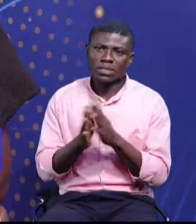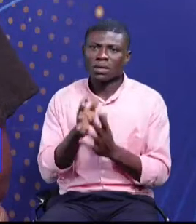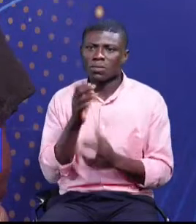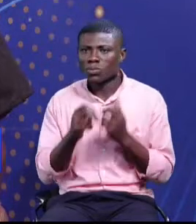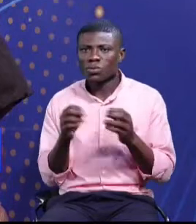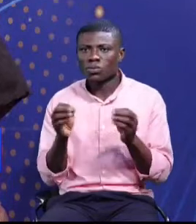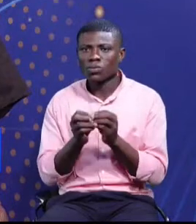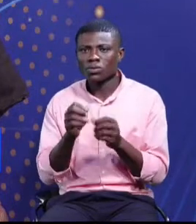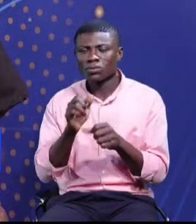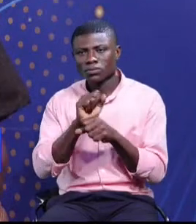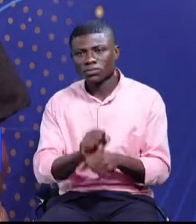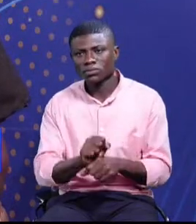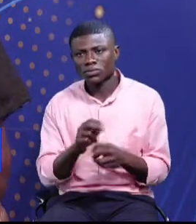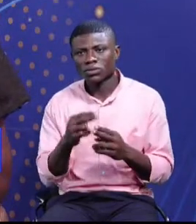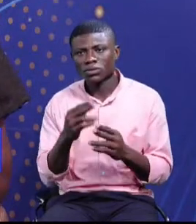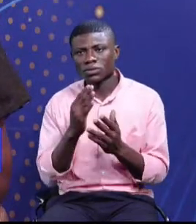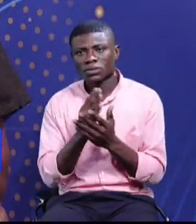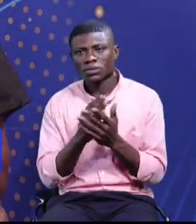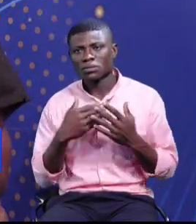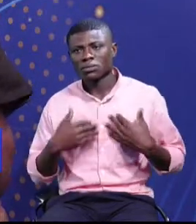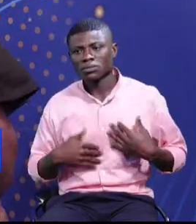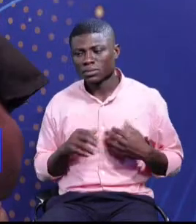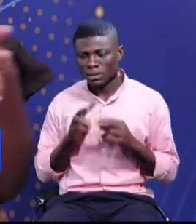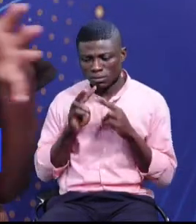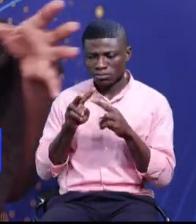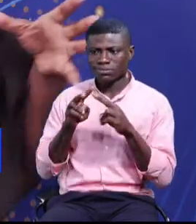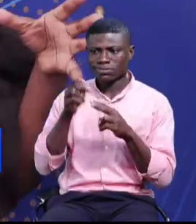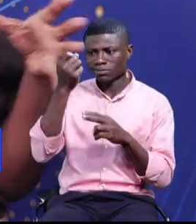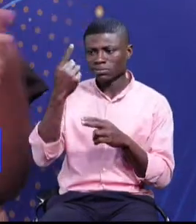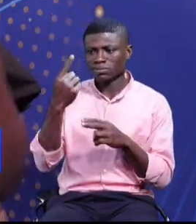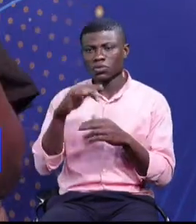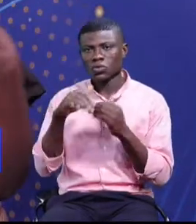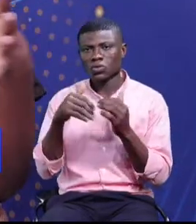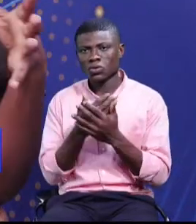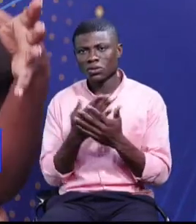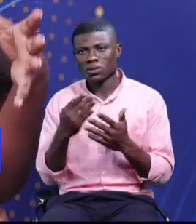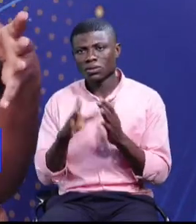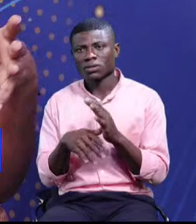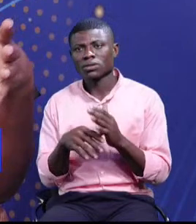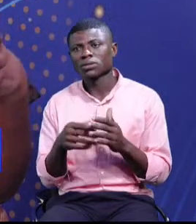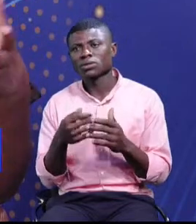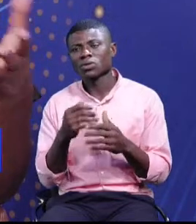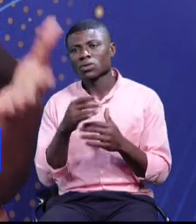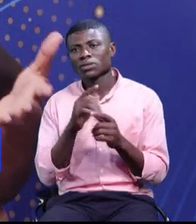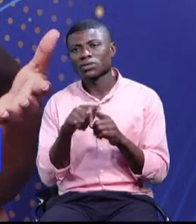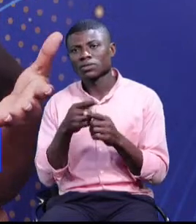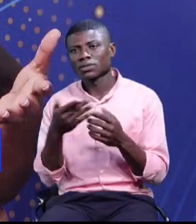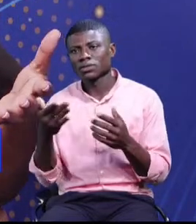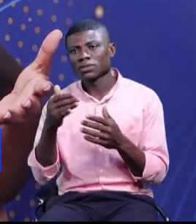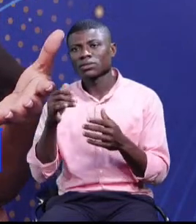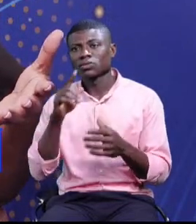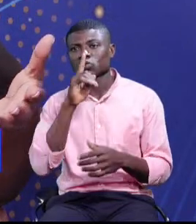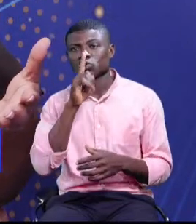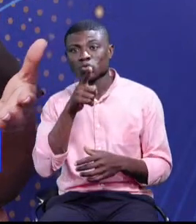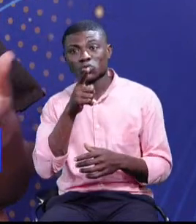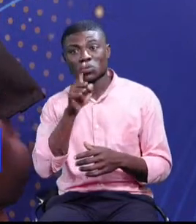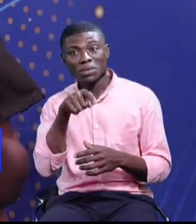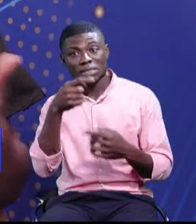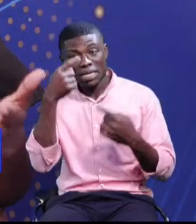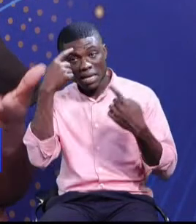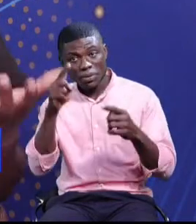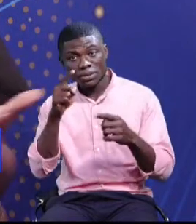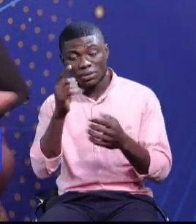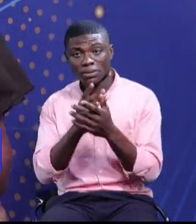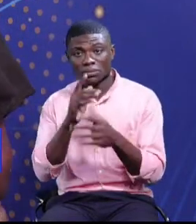overwhelming. So for someone who's looking at it, they'll look at all these different things that are happening. They'll say, is it really worth it?